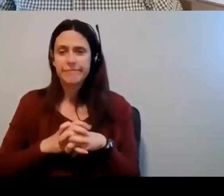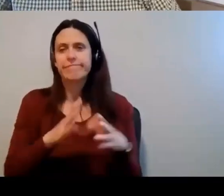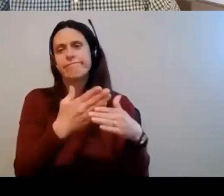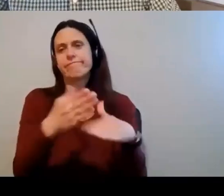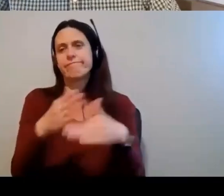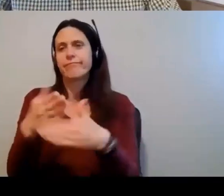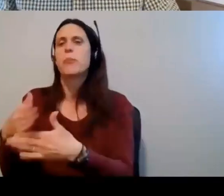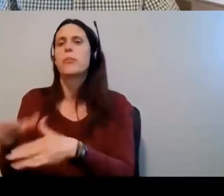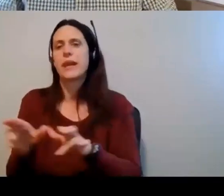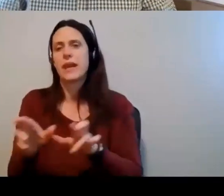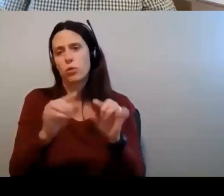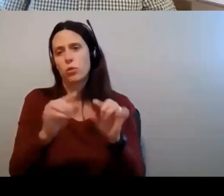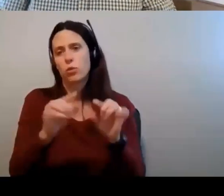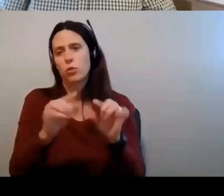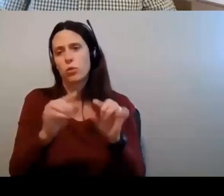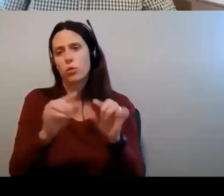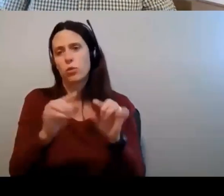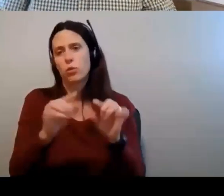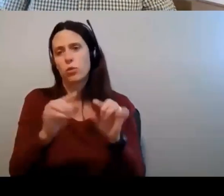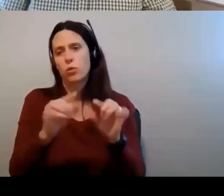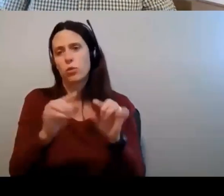some breakout rooms.